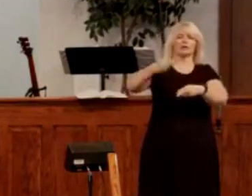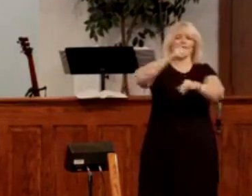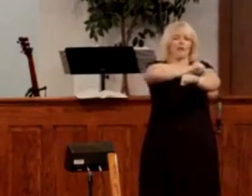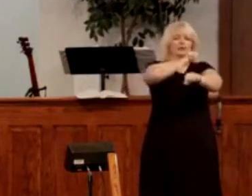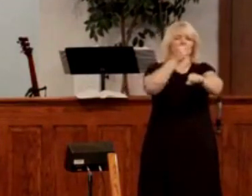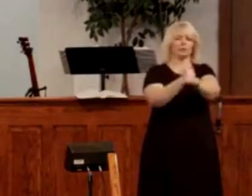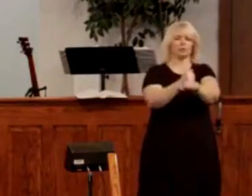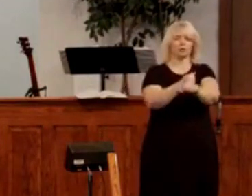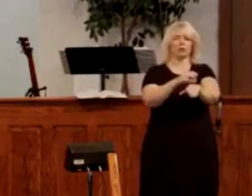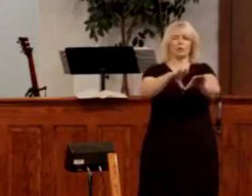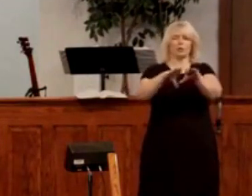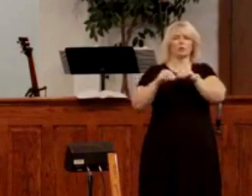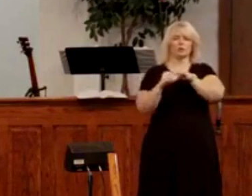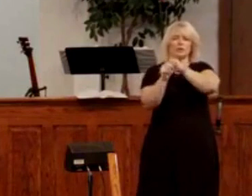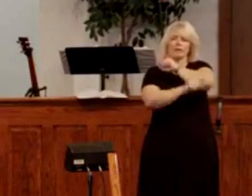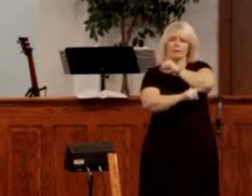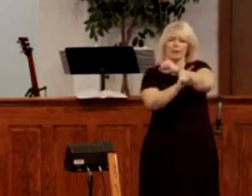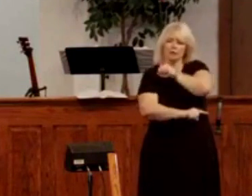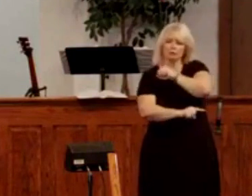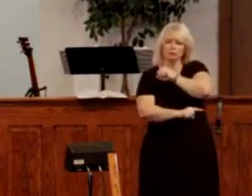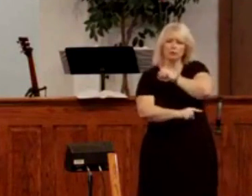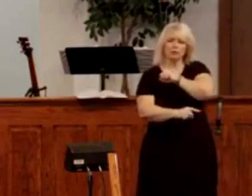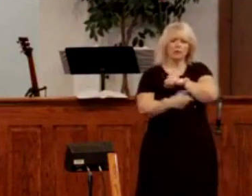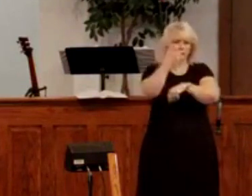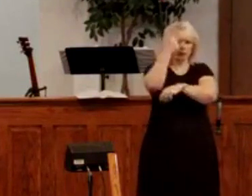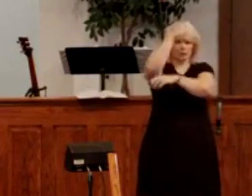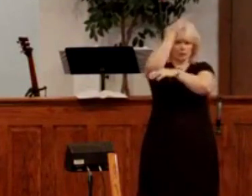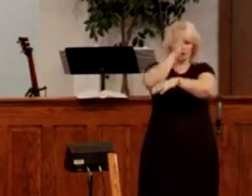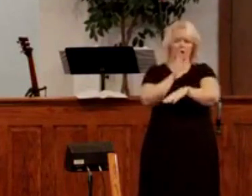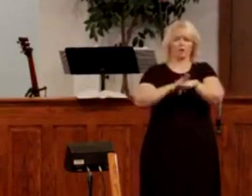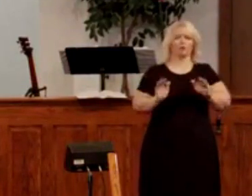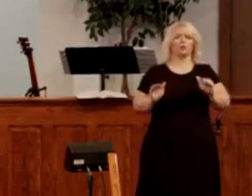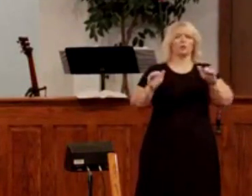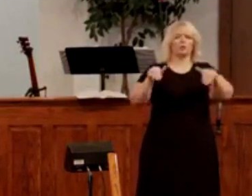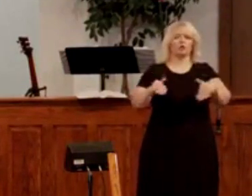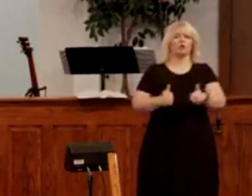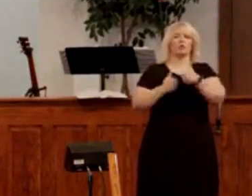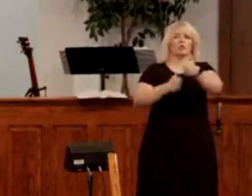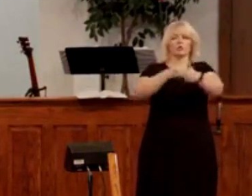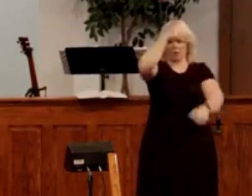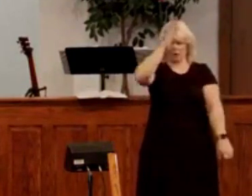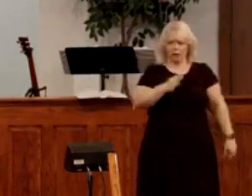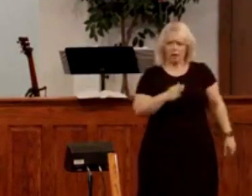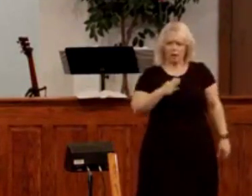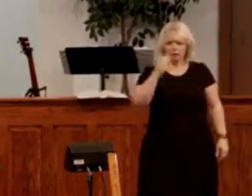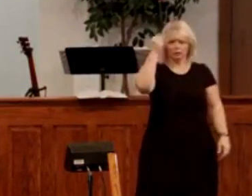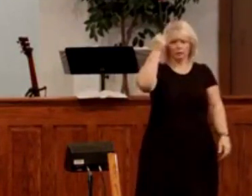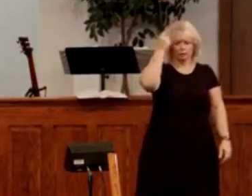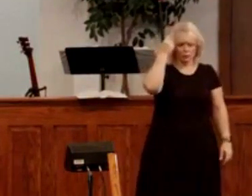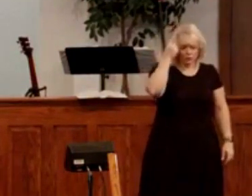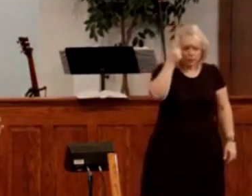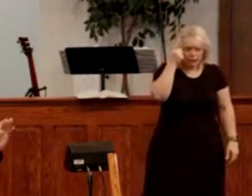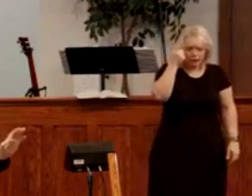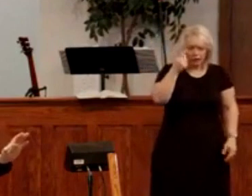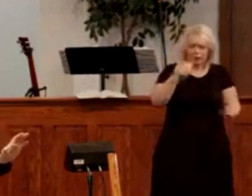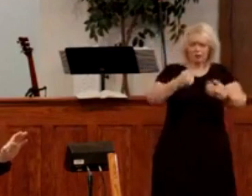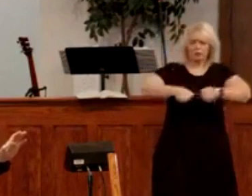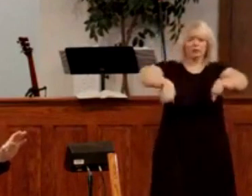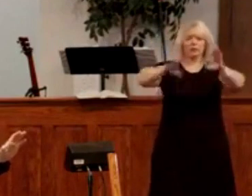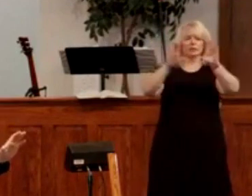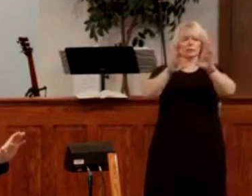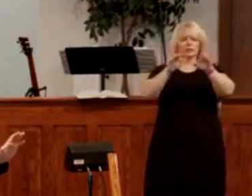accept your consequences because God sits on the throne and we'll follow God's ways. Does that make sense? We submit to